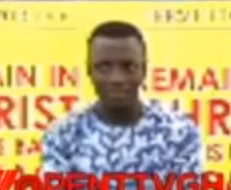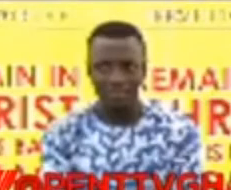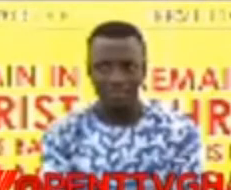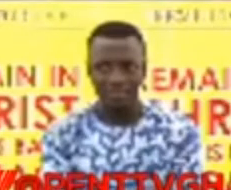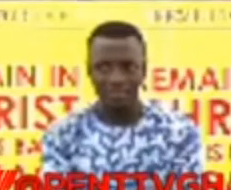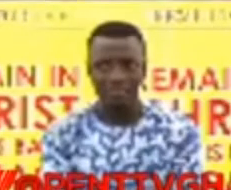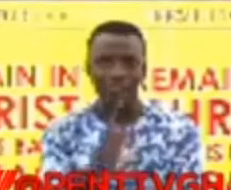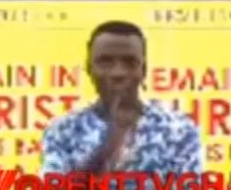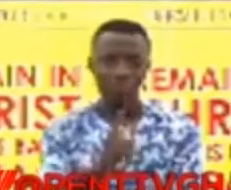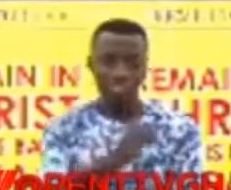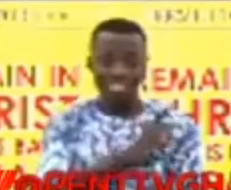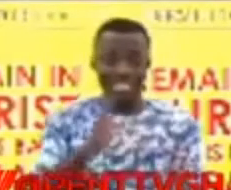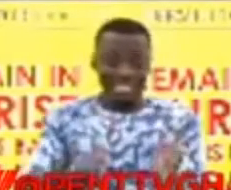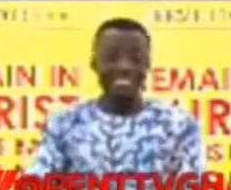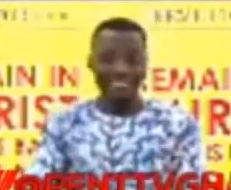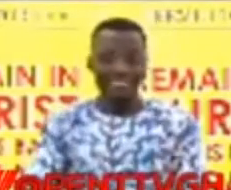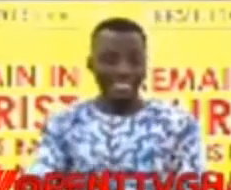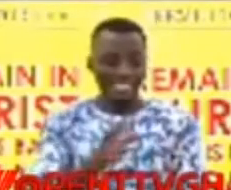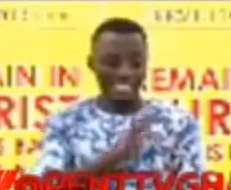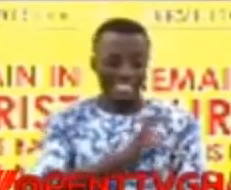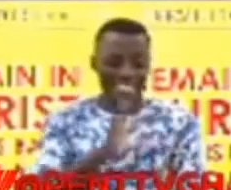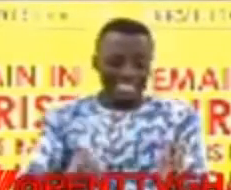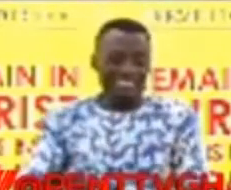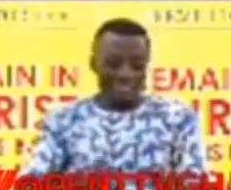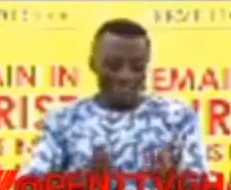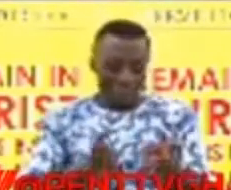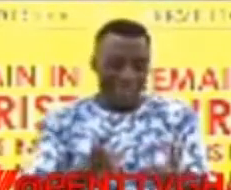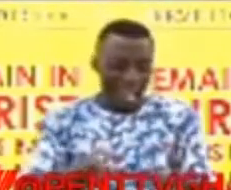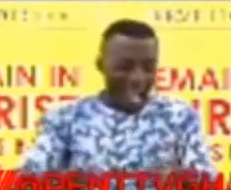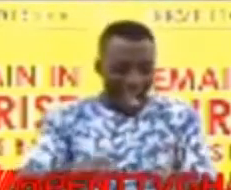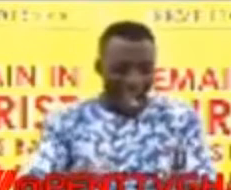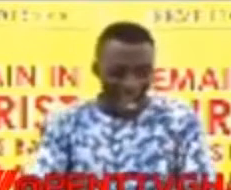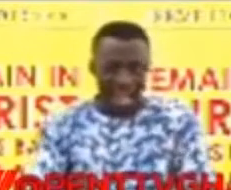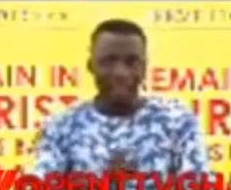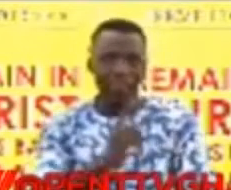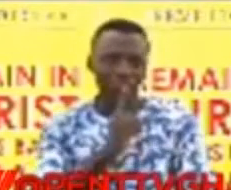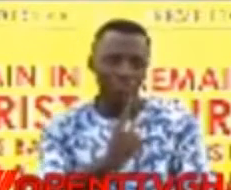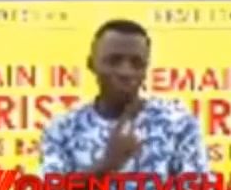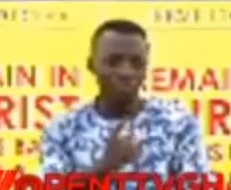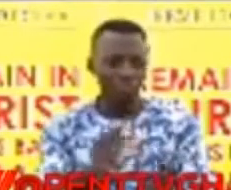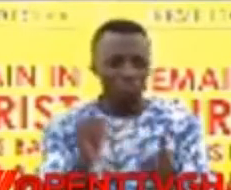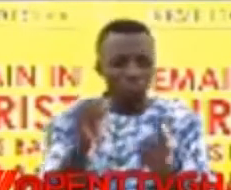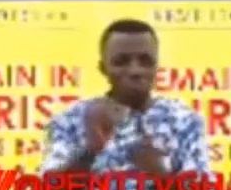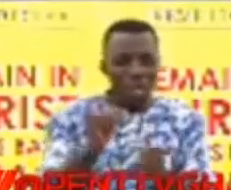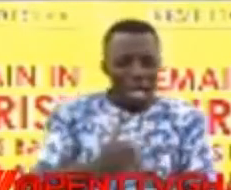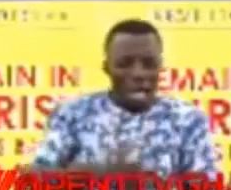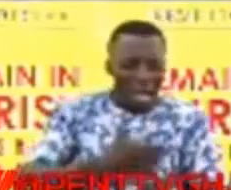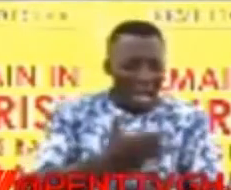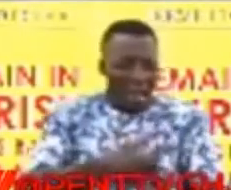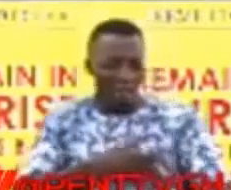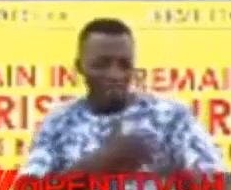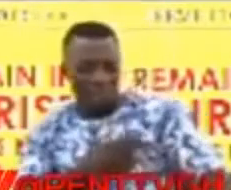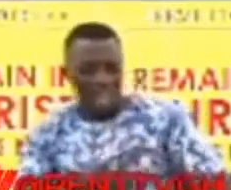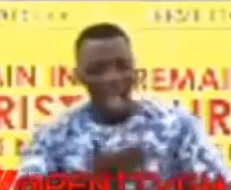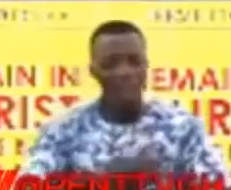those of us who things are not bad, we are not too much enthused by